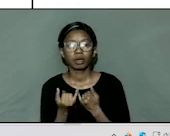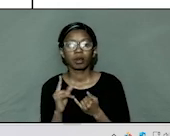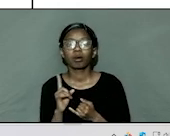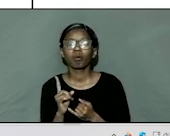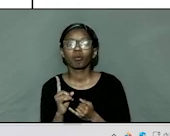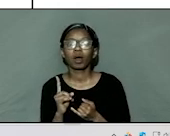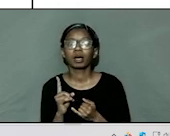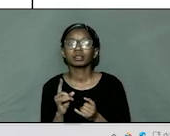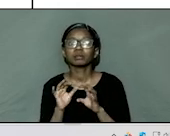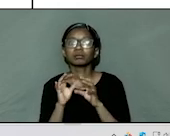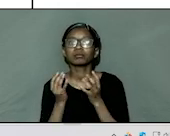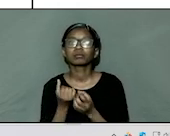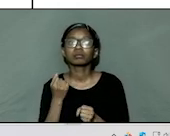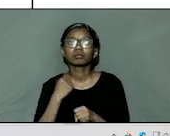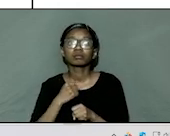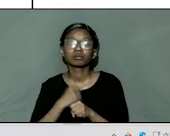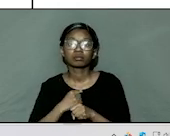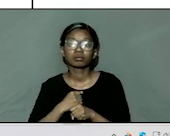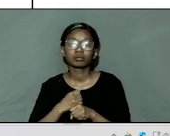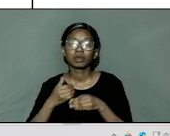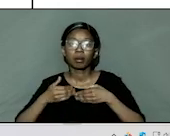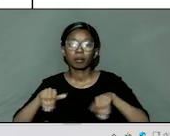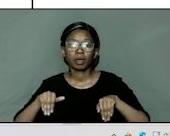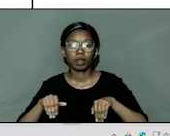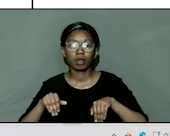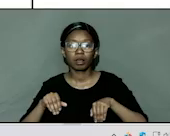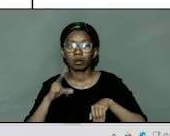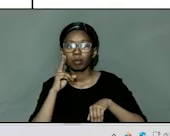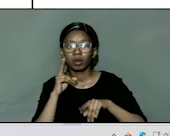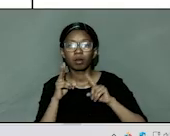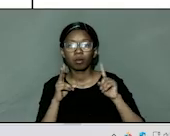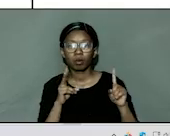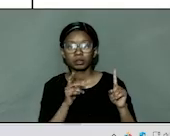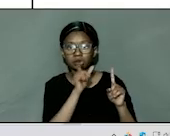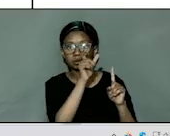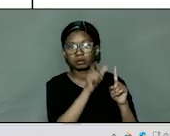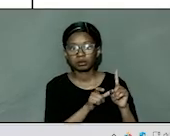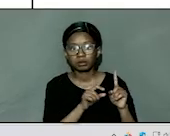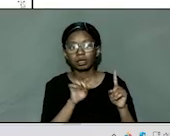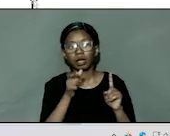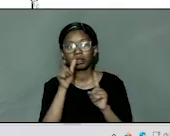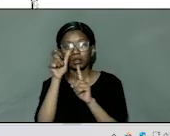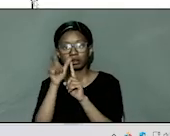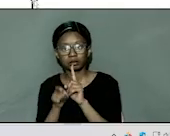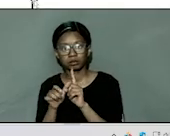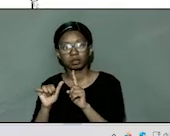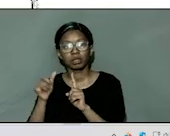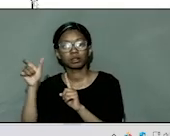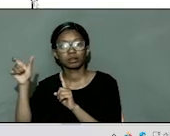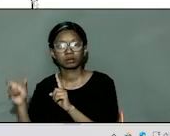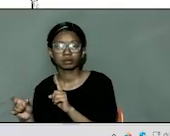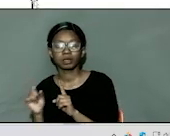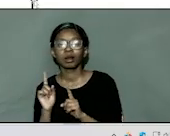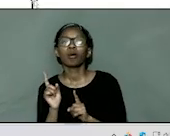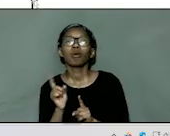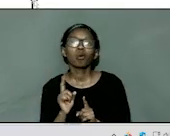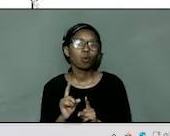Check. This one is here. The other one is here and the other one is there. What will be the geographical barrier here?